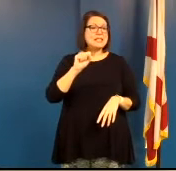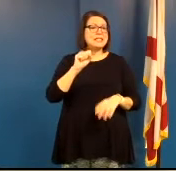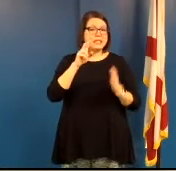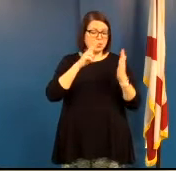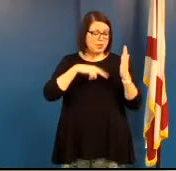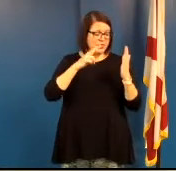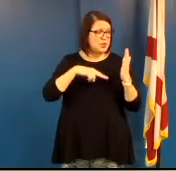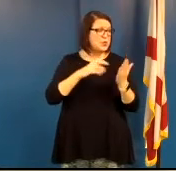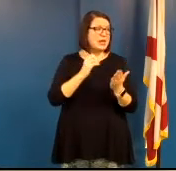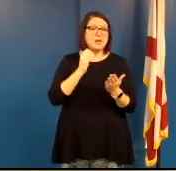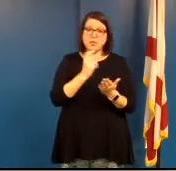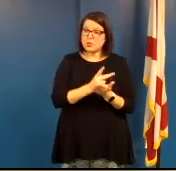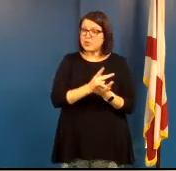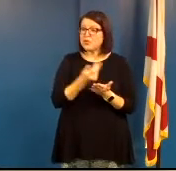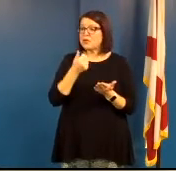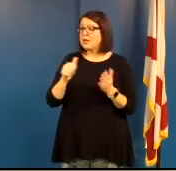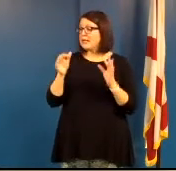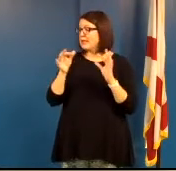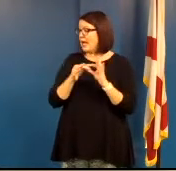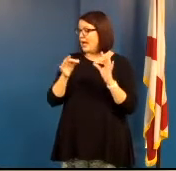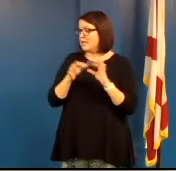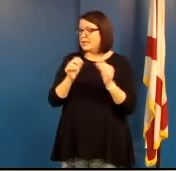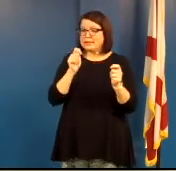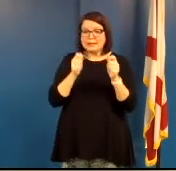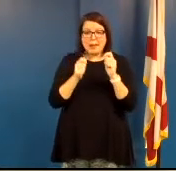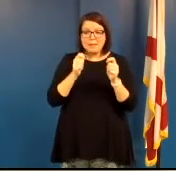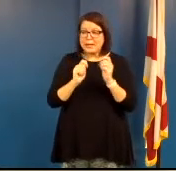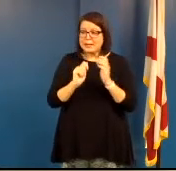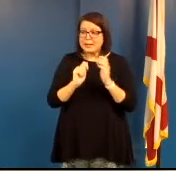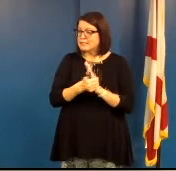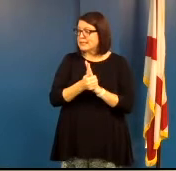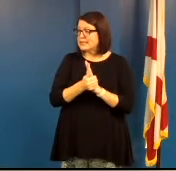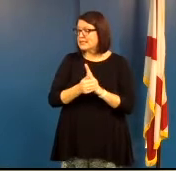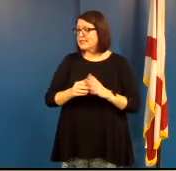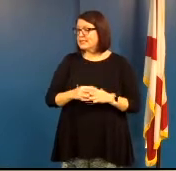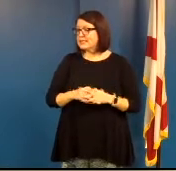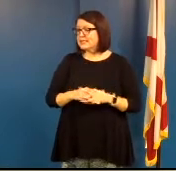previously, any comments or amendments to those minutes?